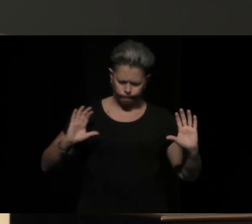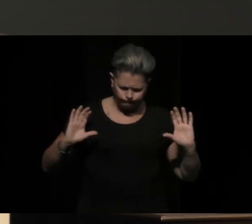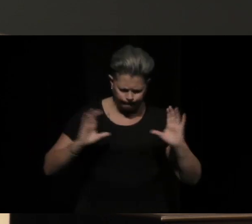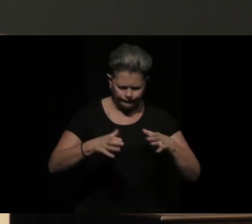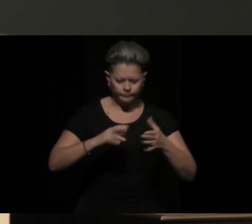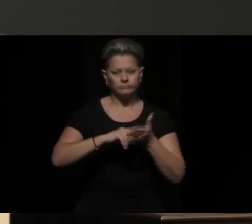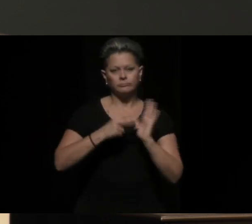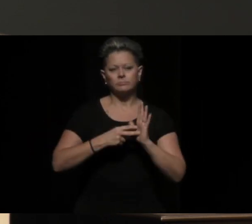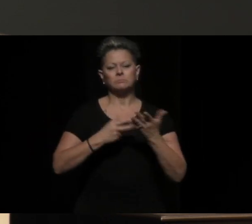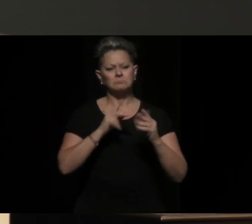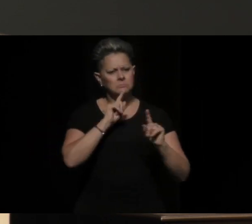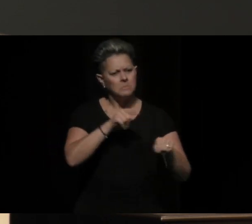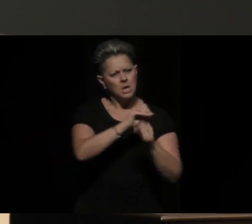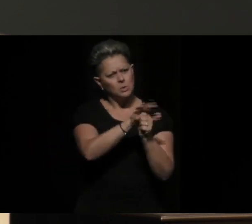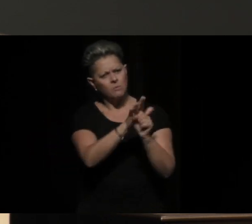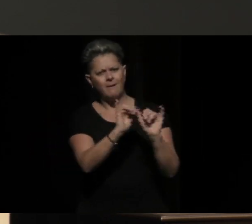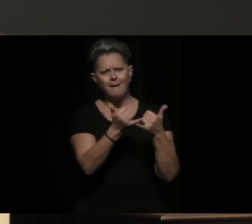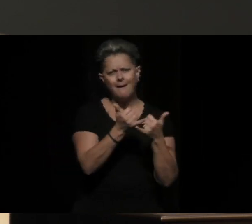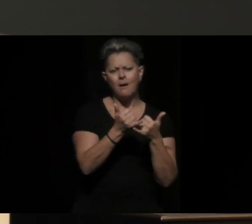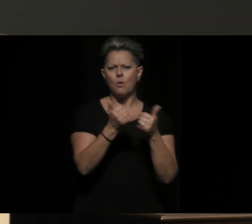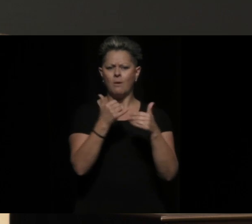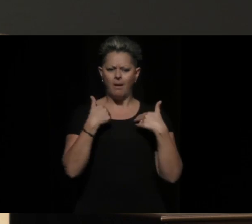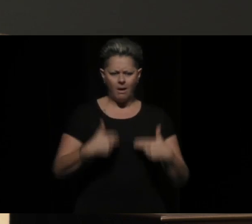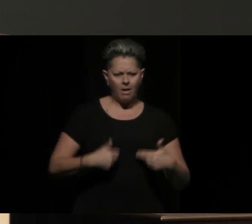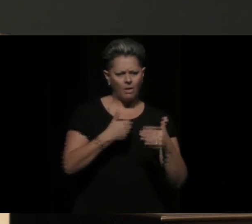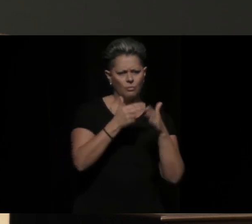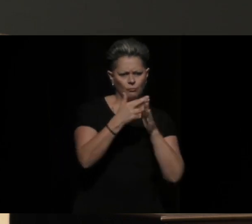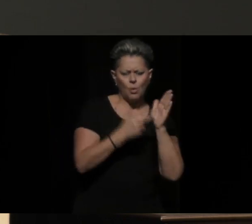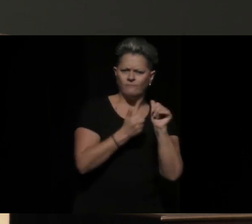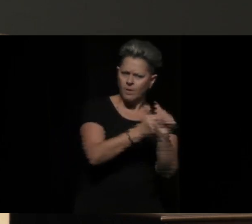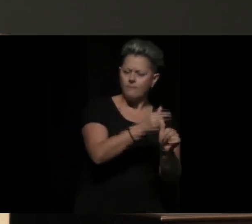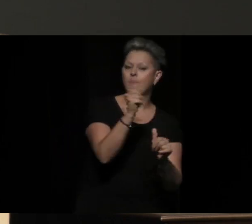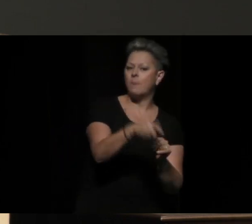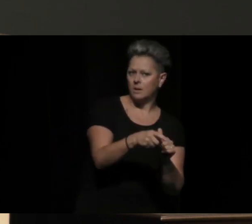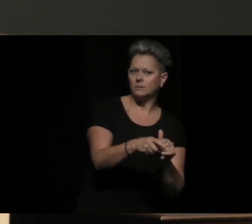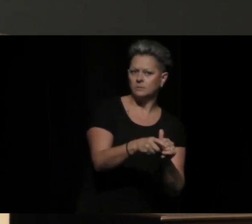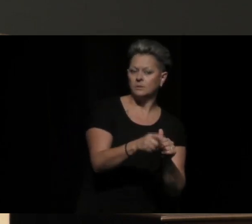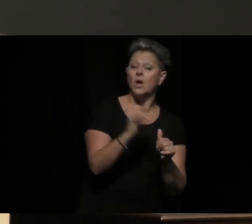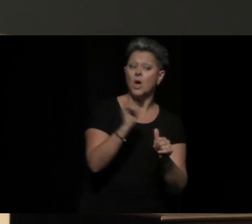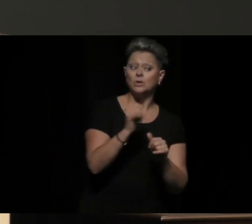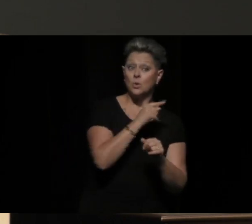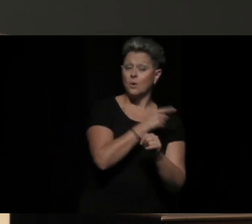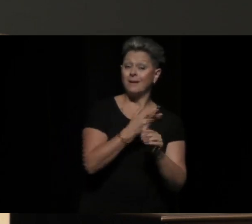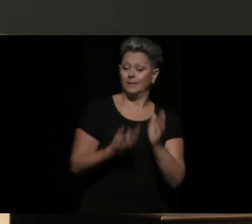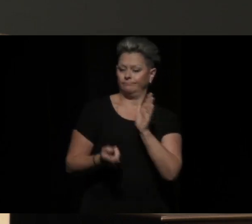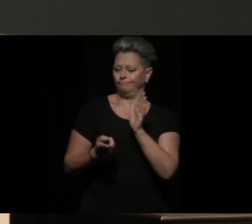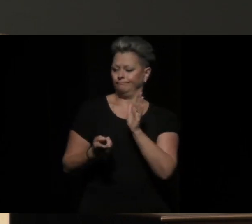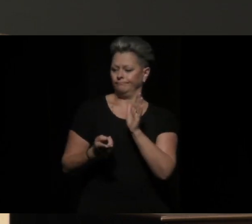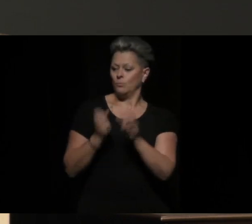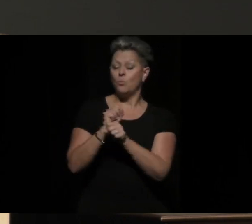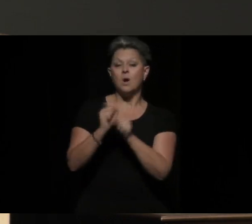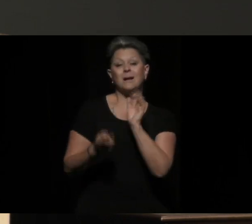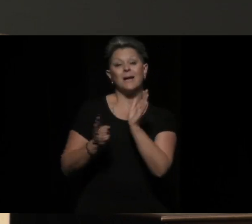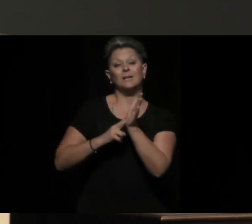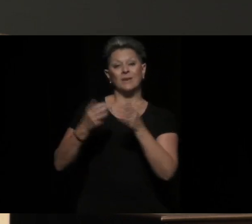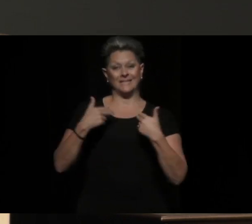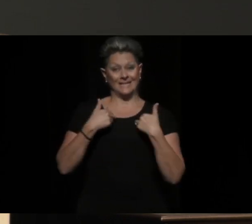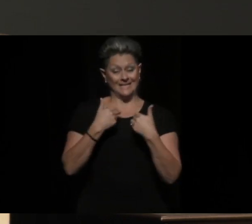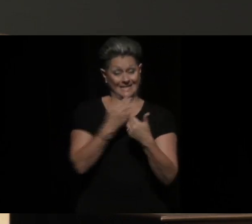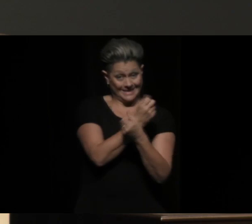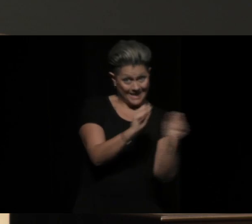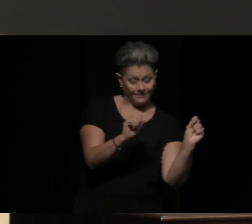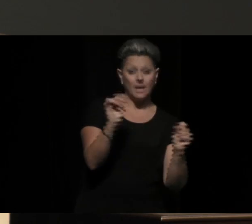public health guidance. During this time, he also advanced work on contractor safety and other occupational health and